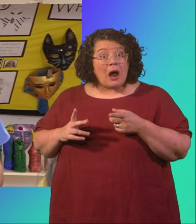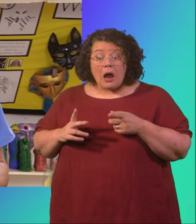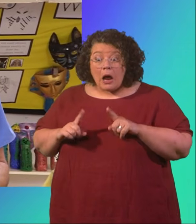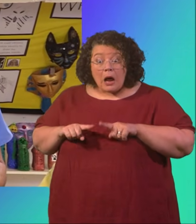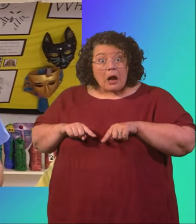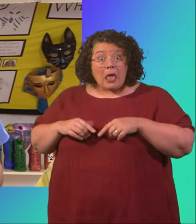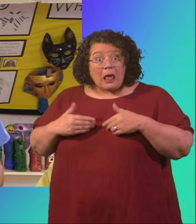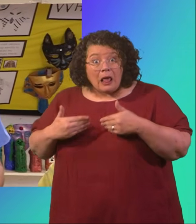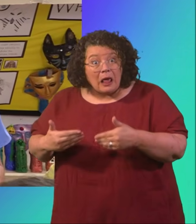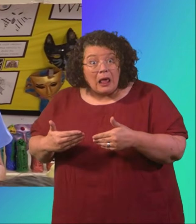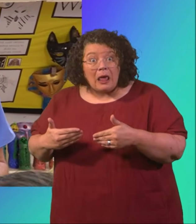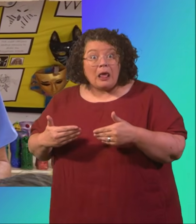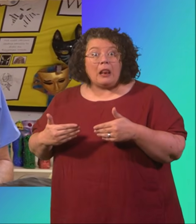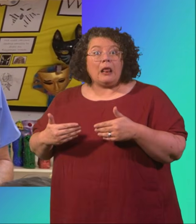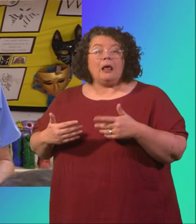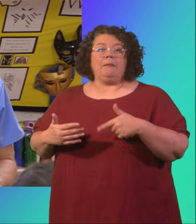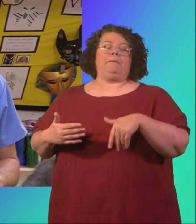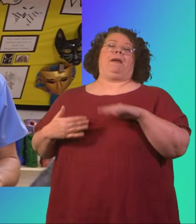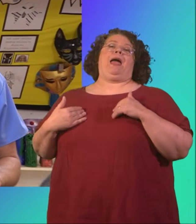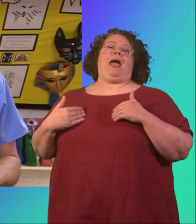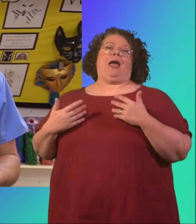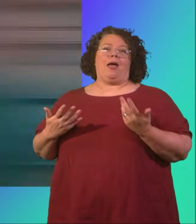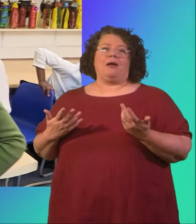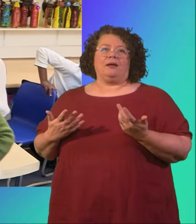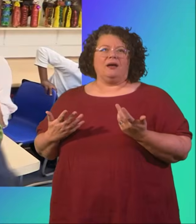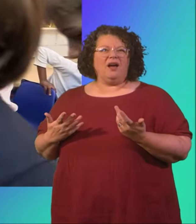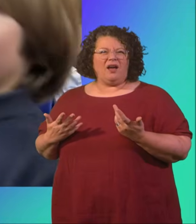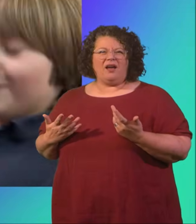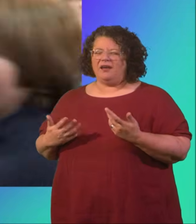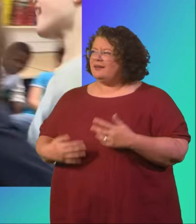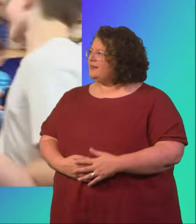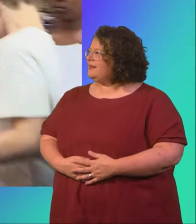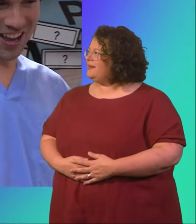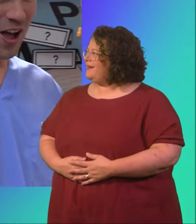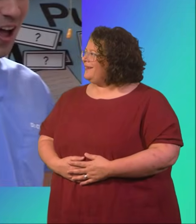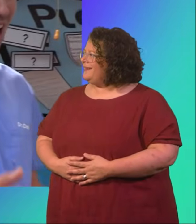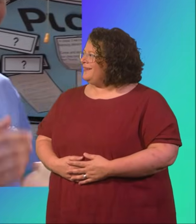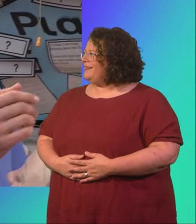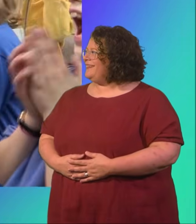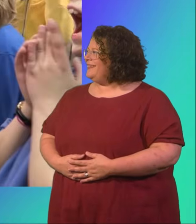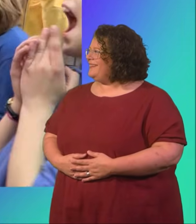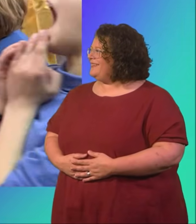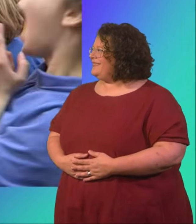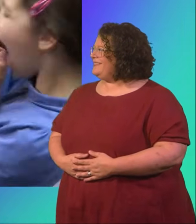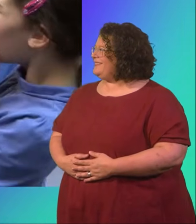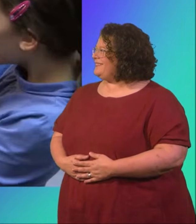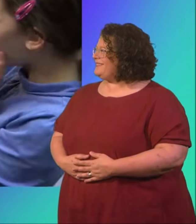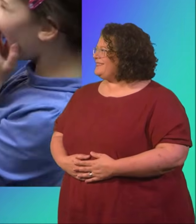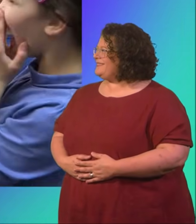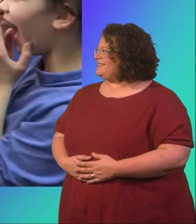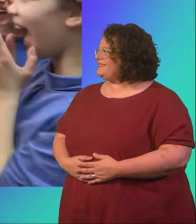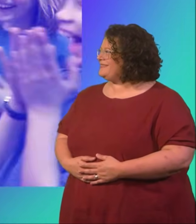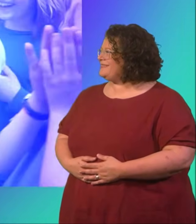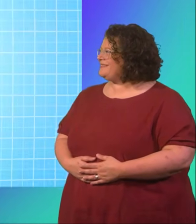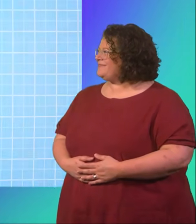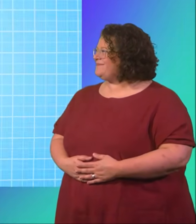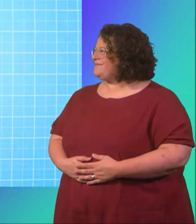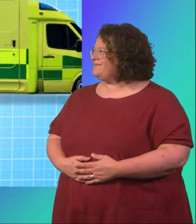can't lean forwards, you just fall backwards like that. Or like that.